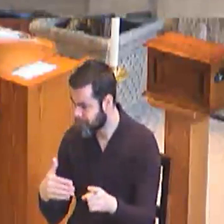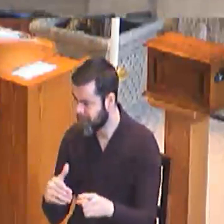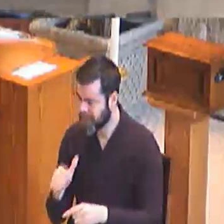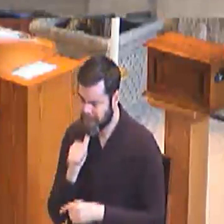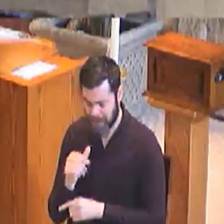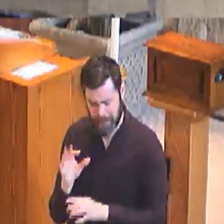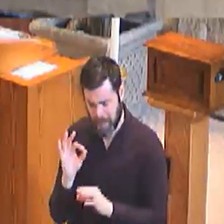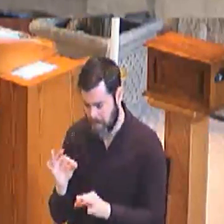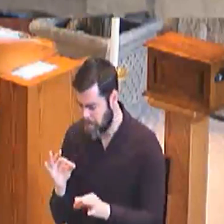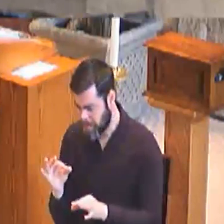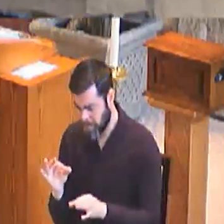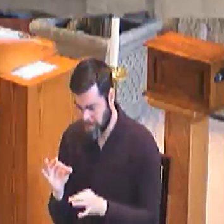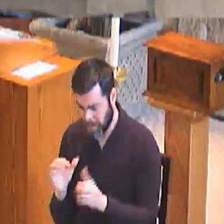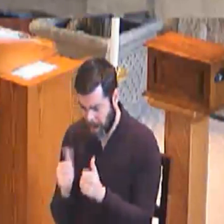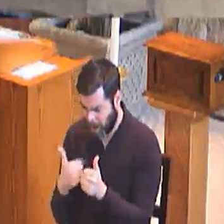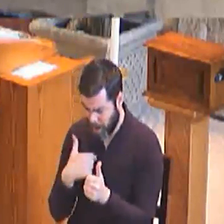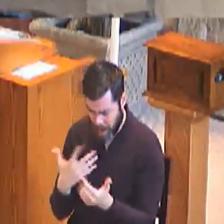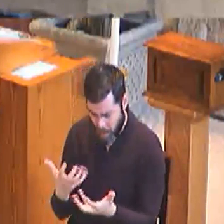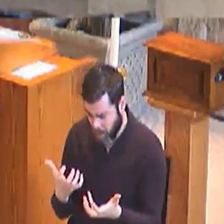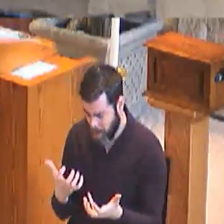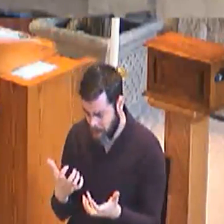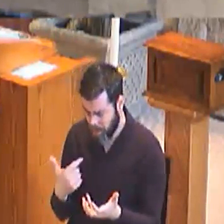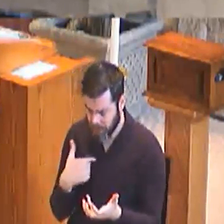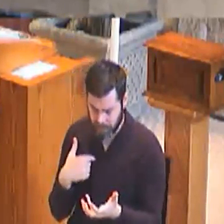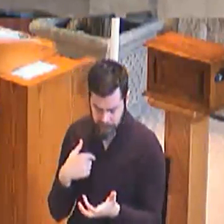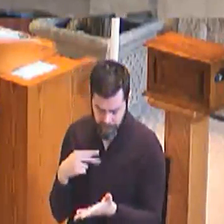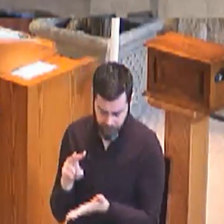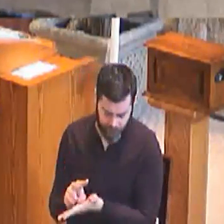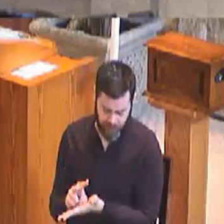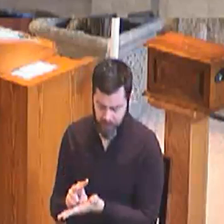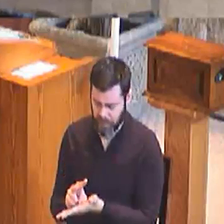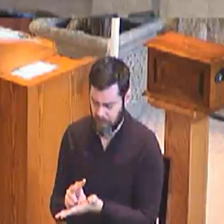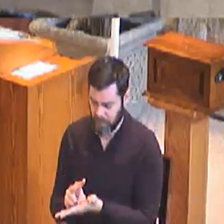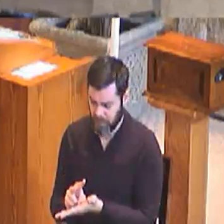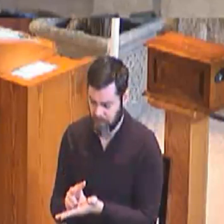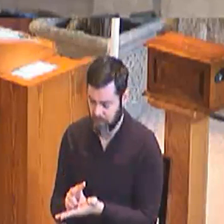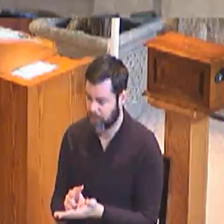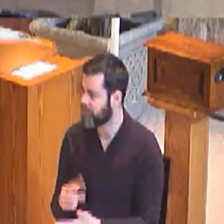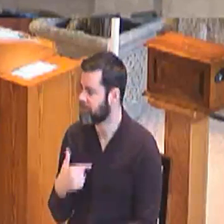want it. And so I'm a failure. And